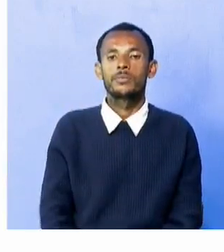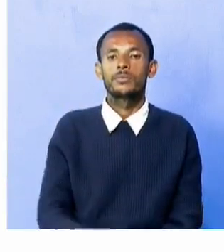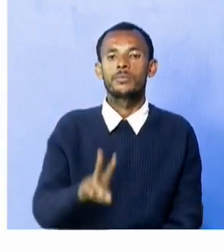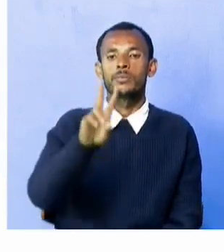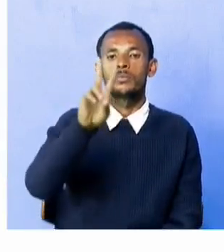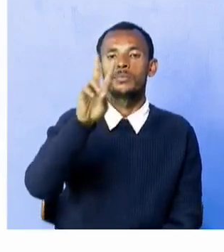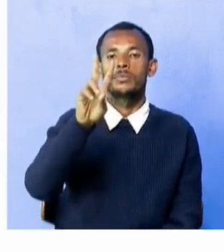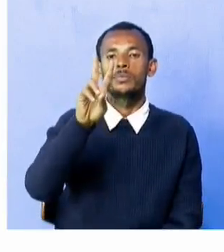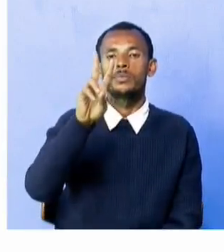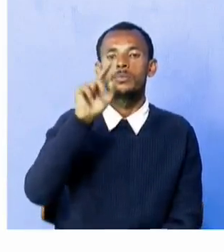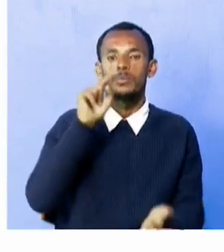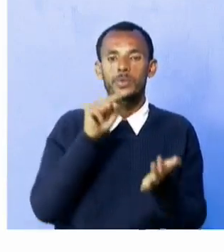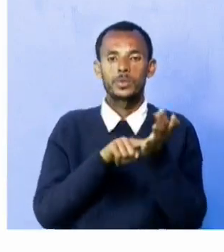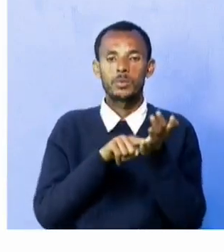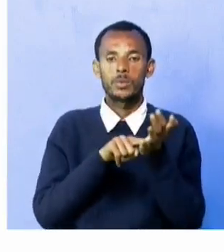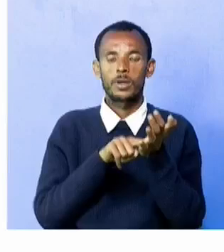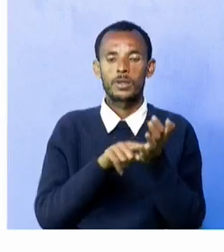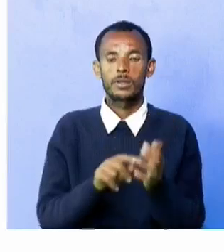2 points